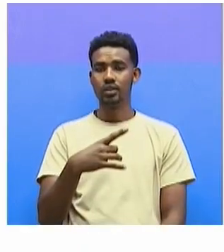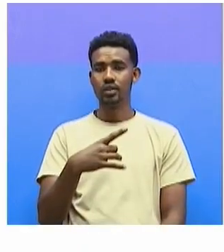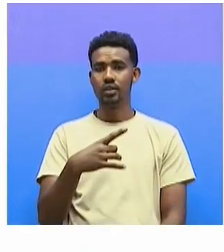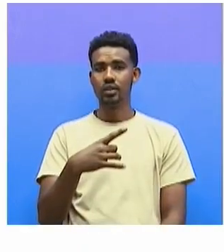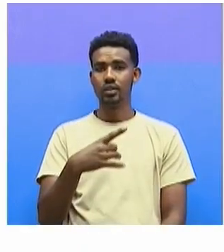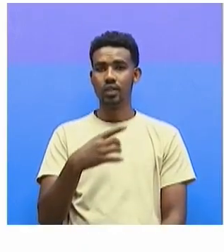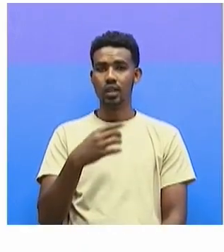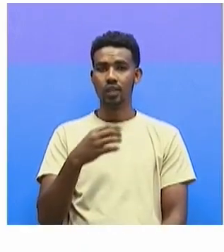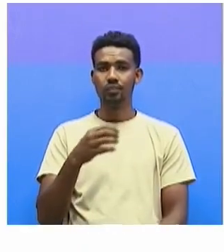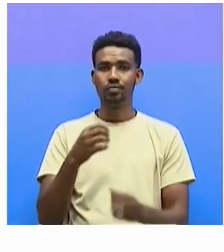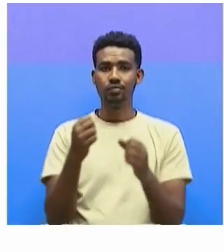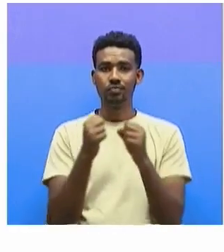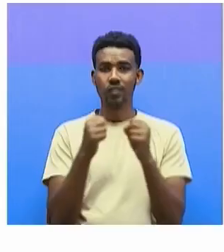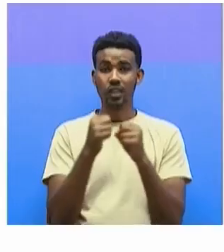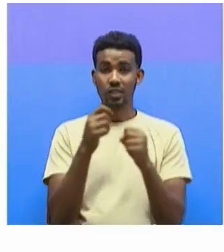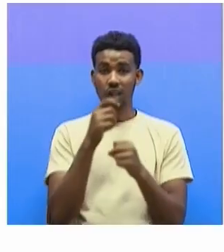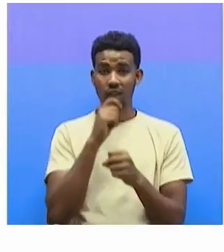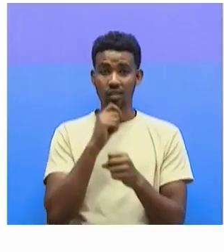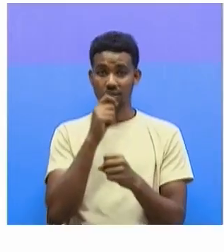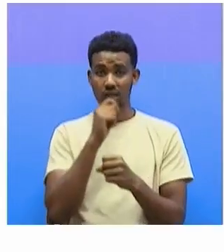ice cream?